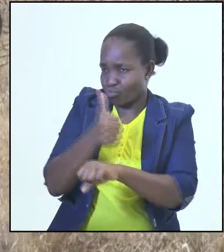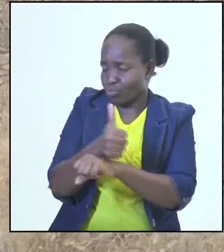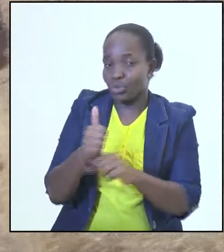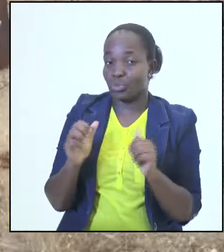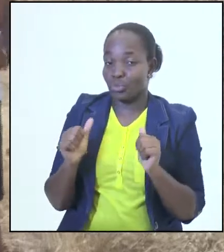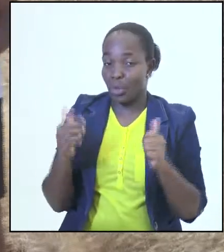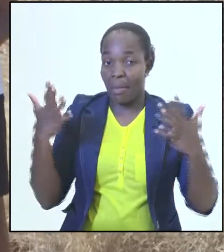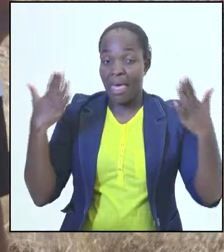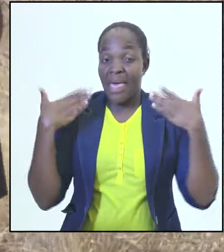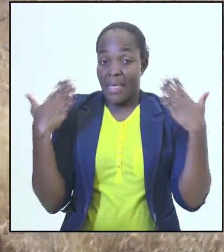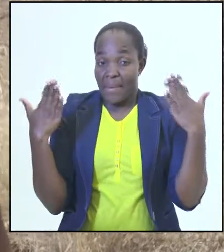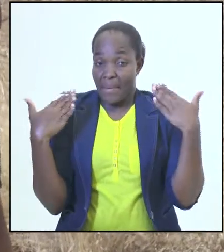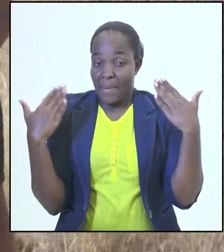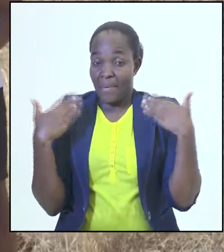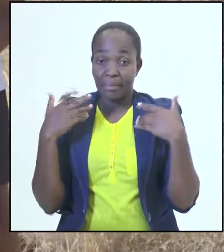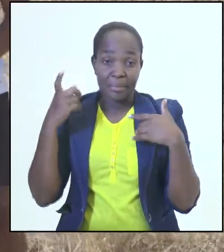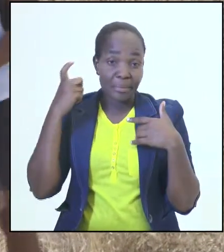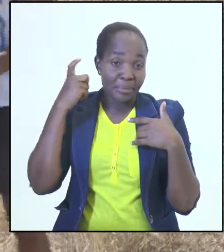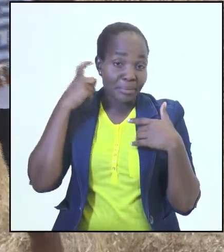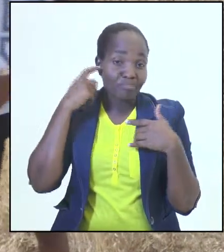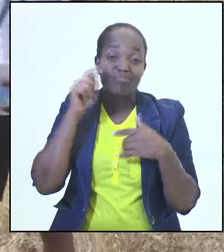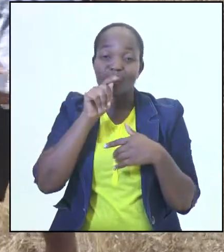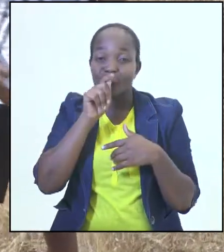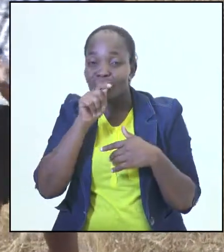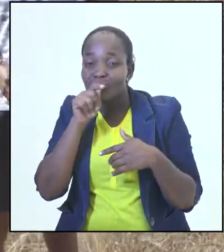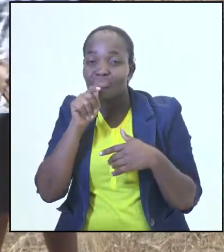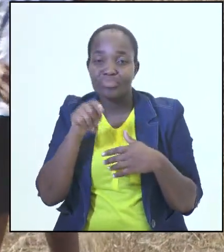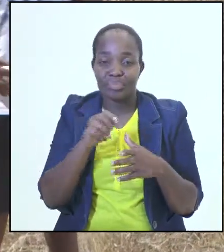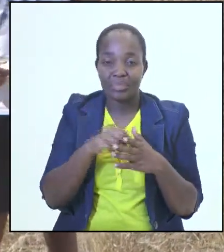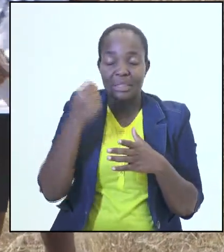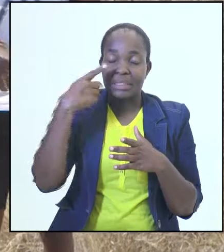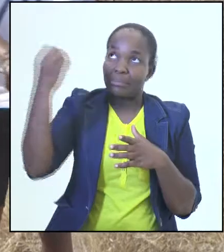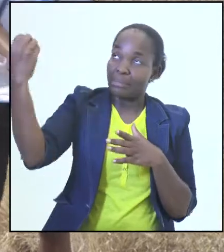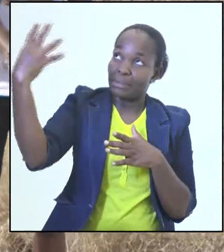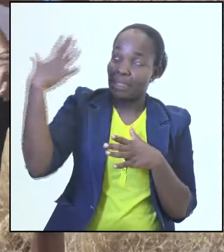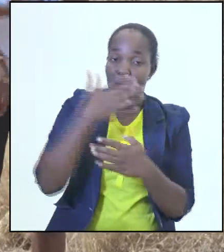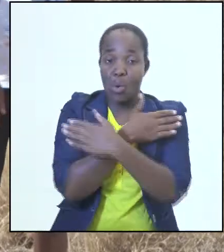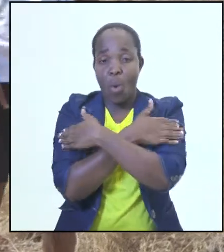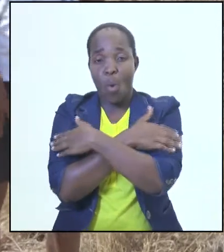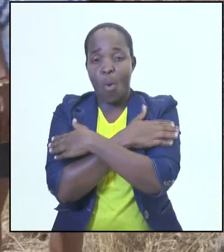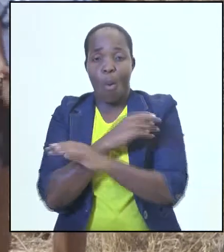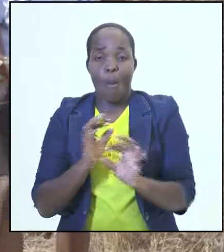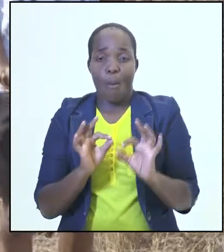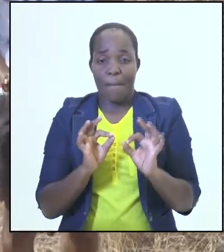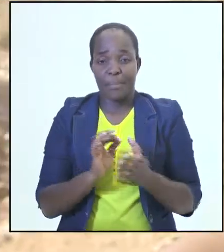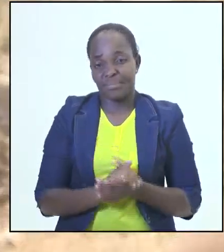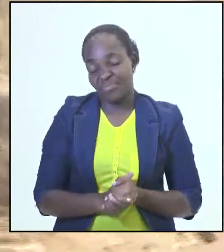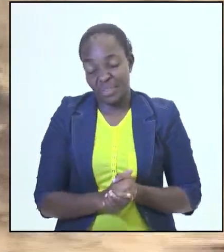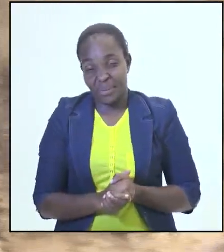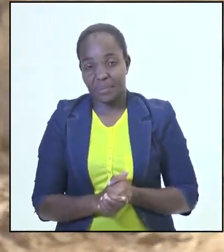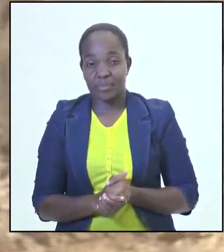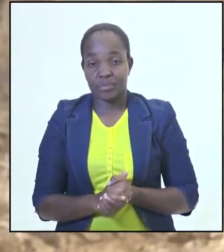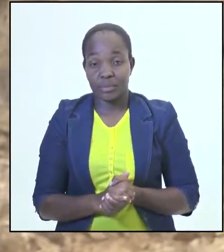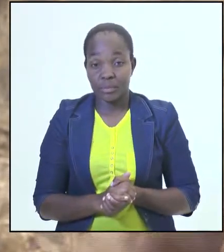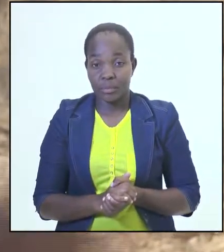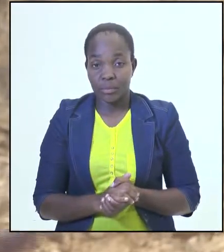fresh air, hear the birds, get a little sunshine on my skin. Okay, not as much for some of us, but okay.